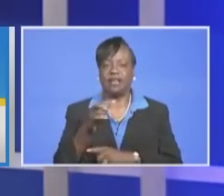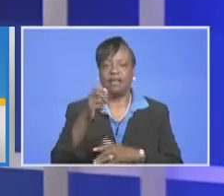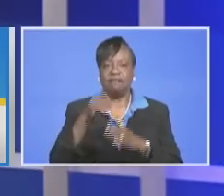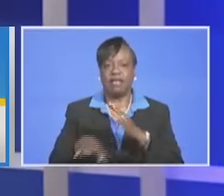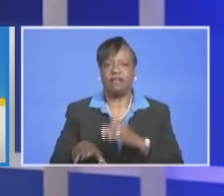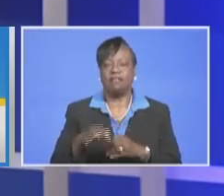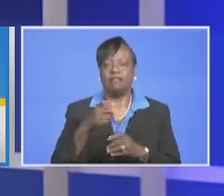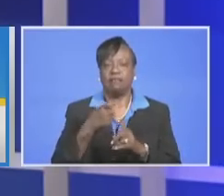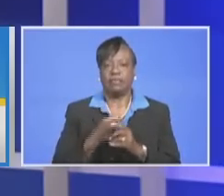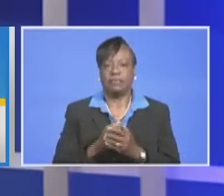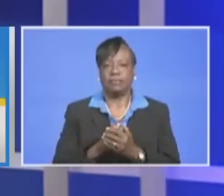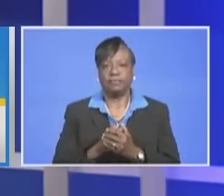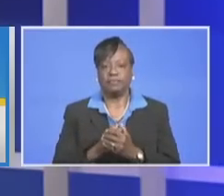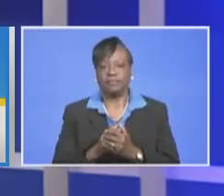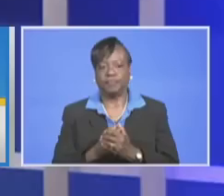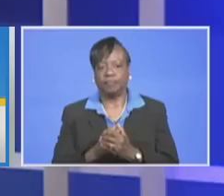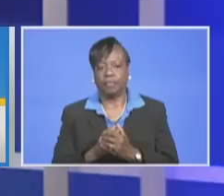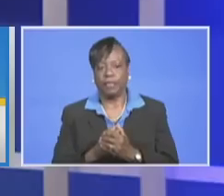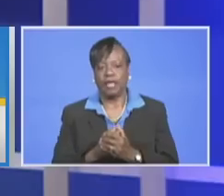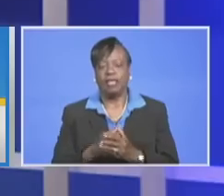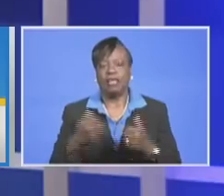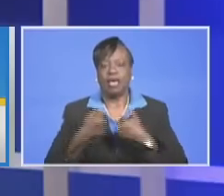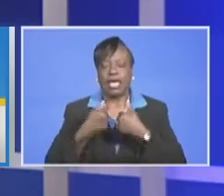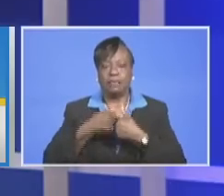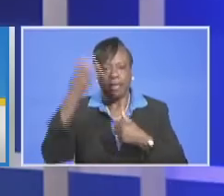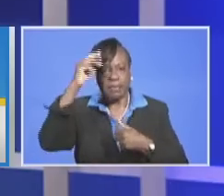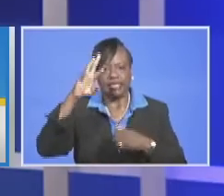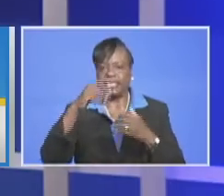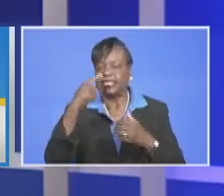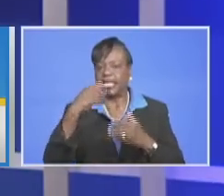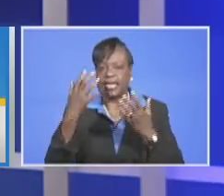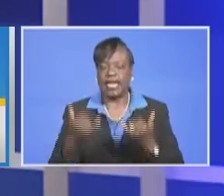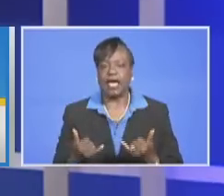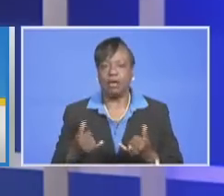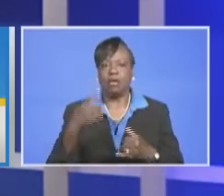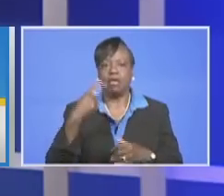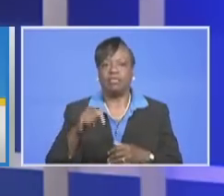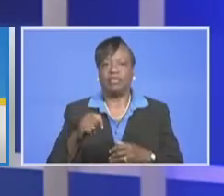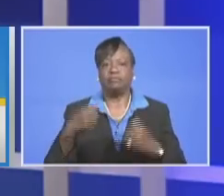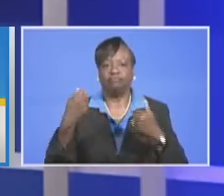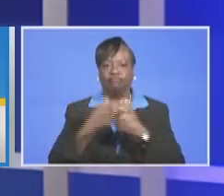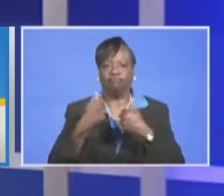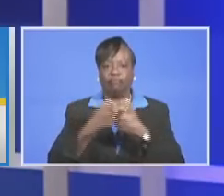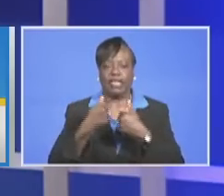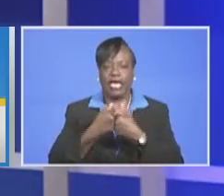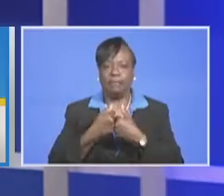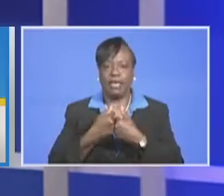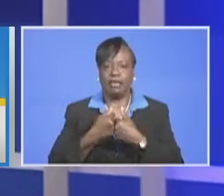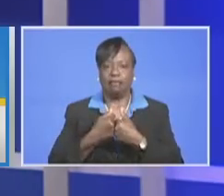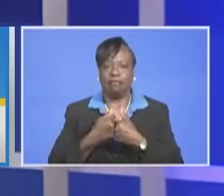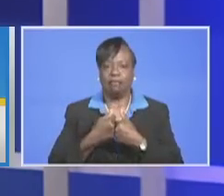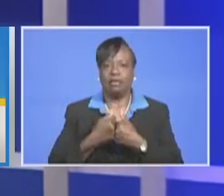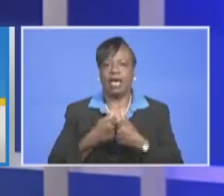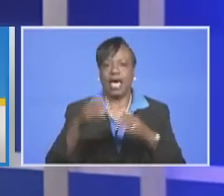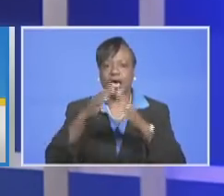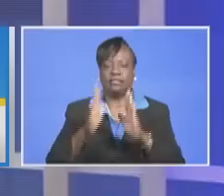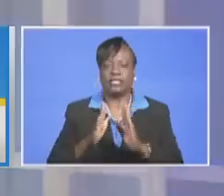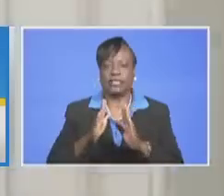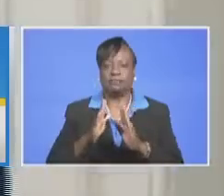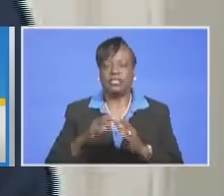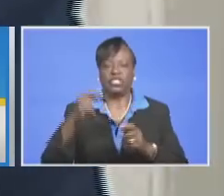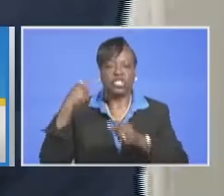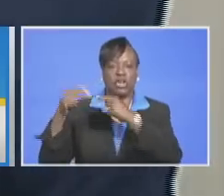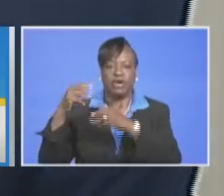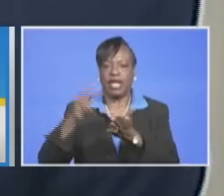to 363. The gaming minister said now the domestic gaming houses have been generating millions.